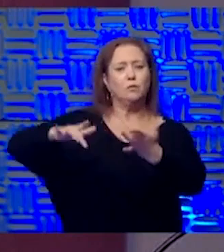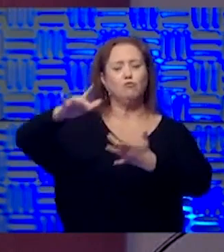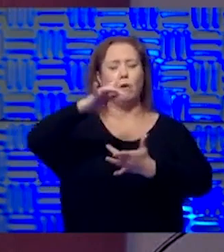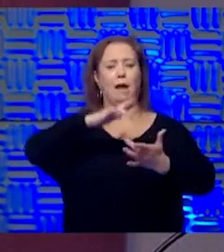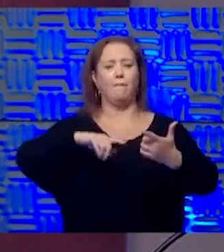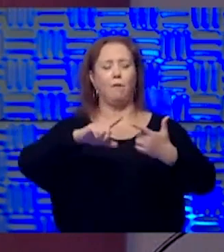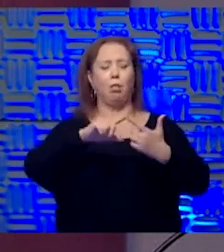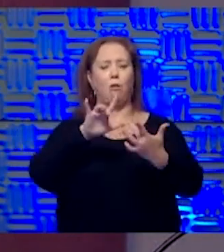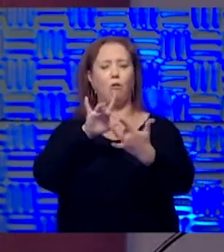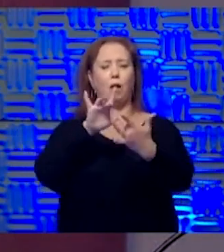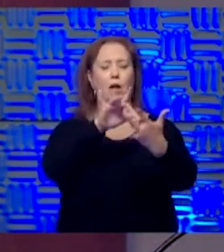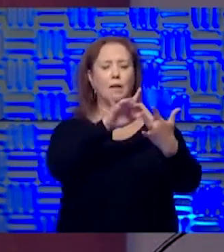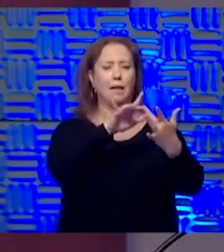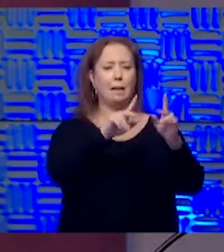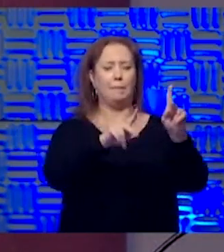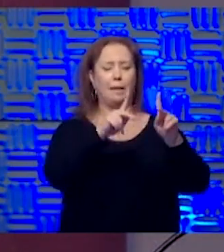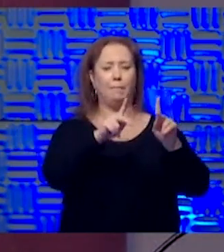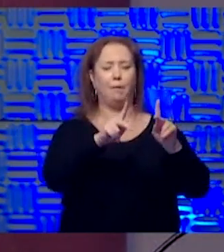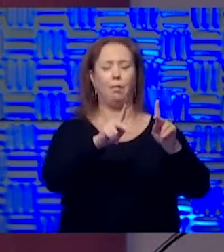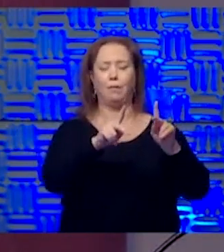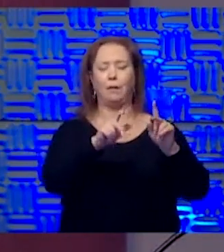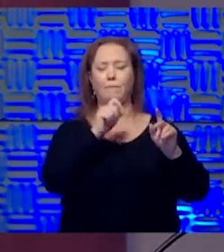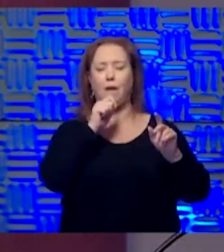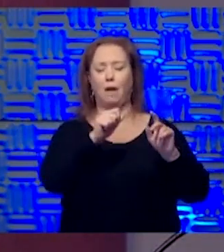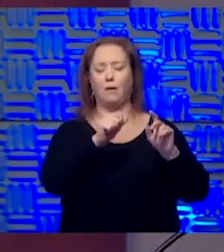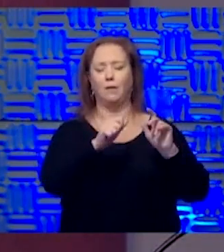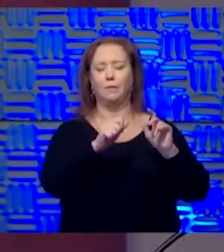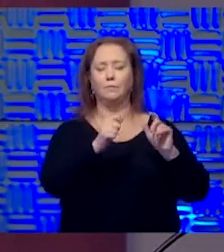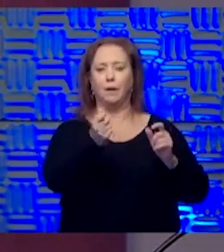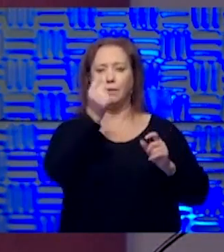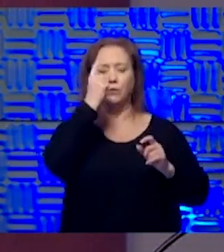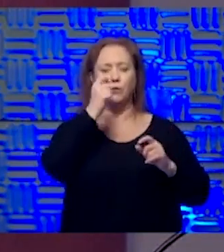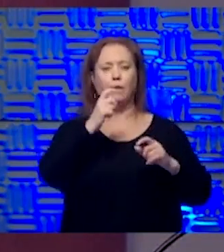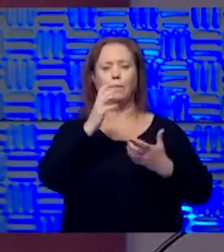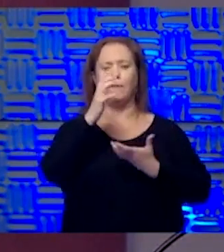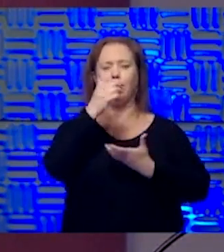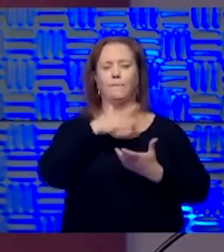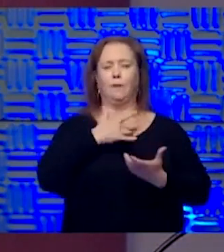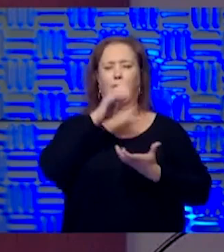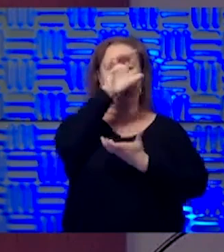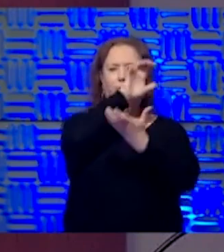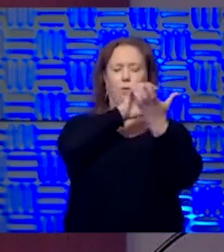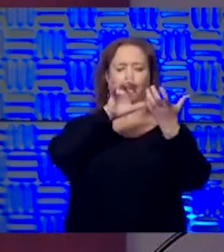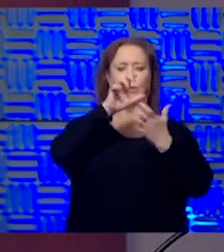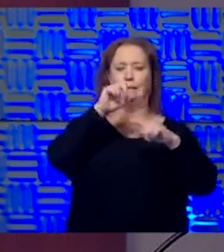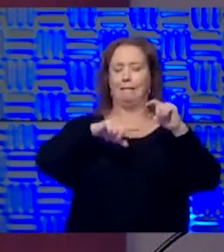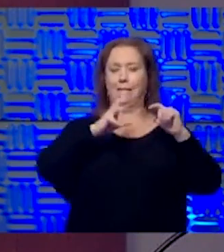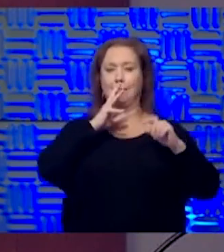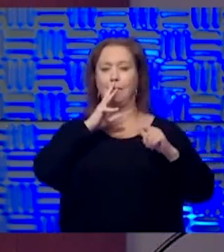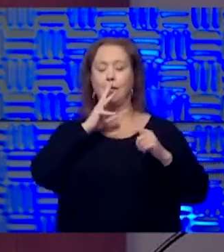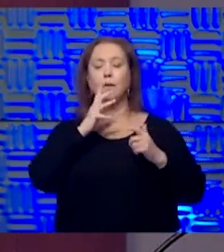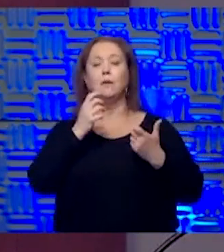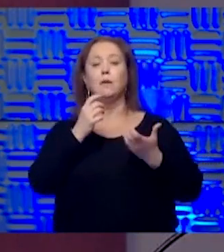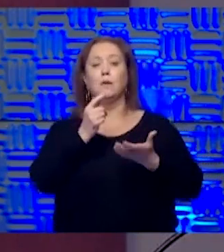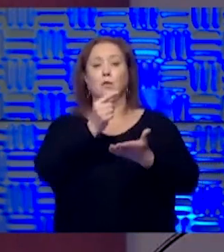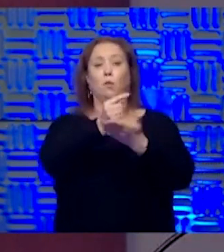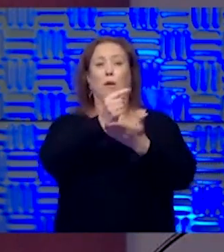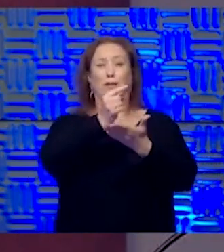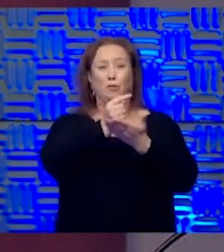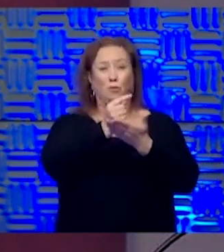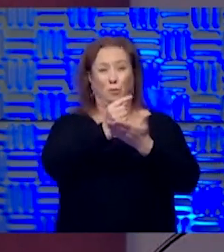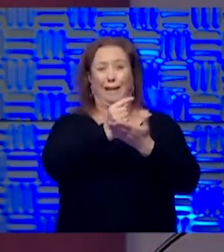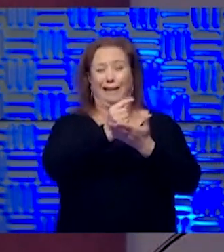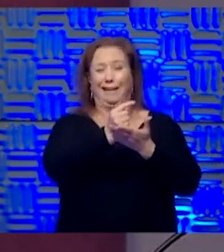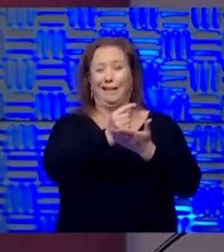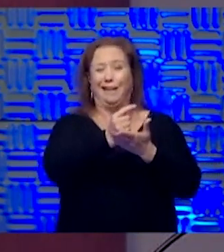sick contacts. Maybe people come in, they've been found down, they're confused, they can't talk. So basically we just kind of treat every single patient